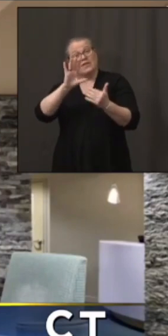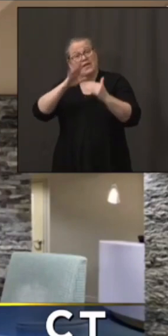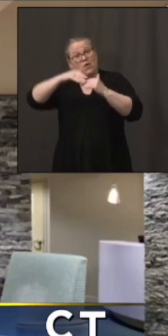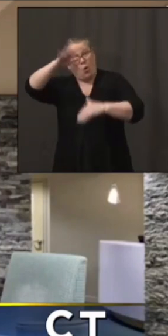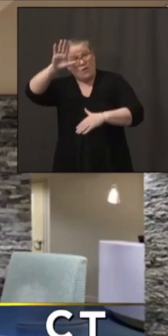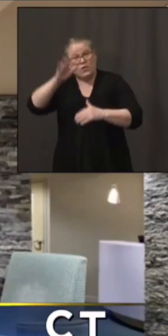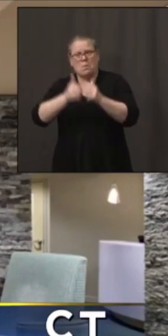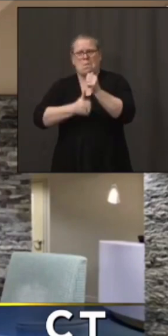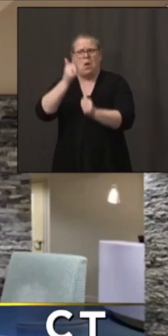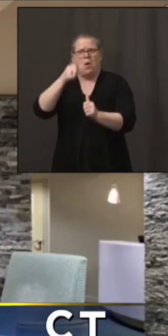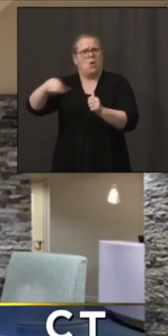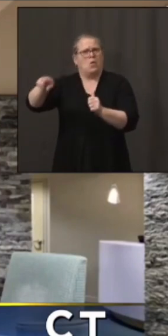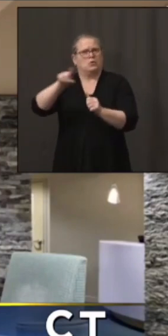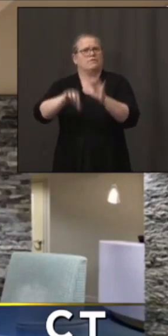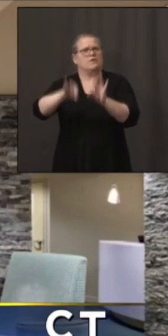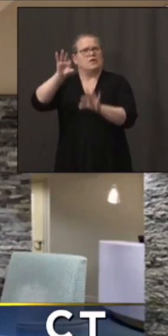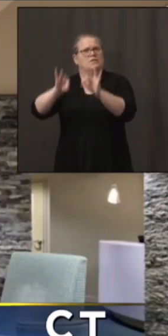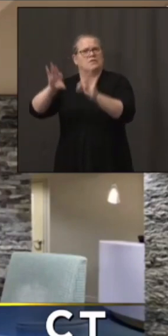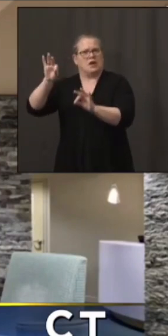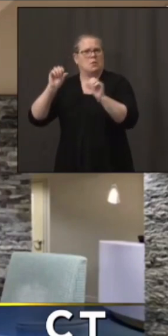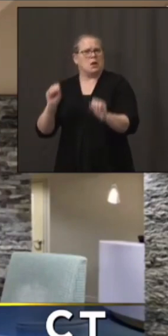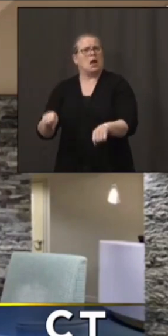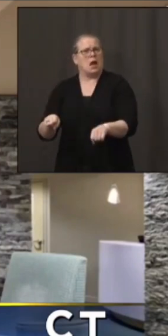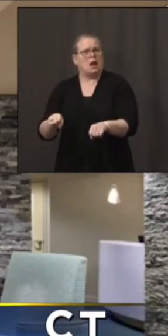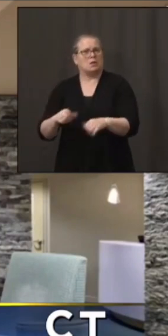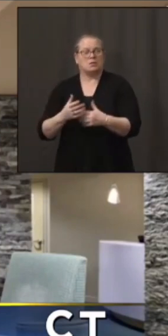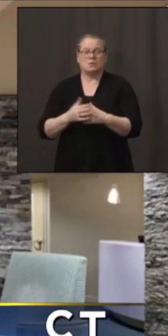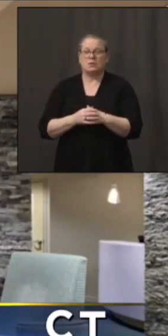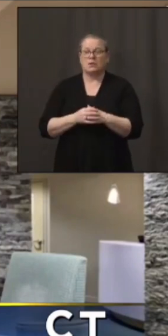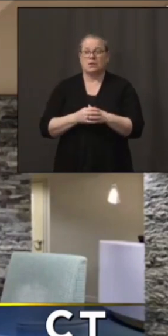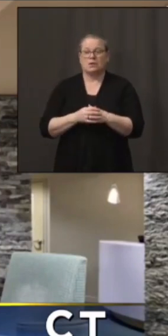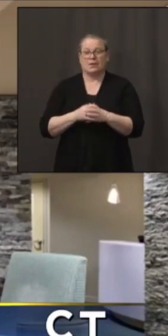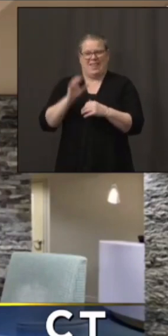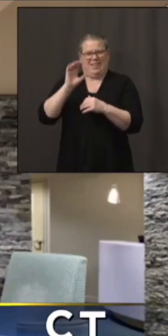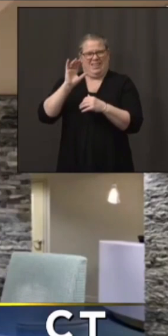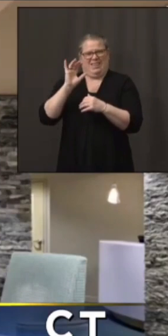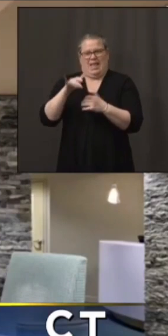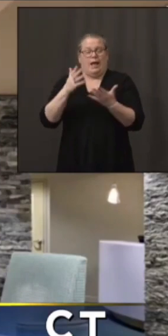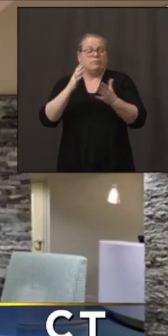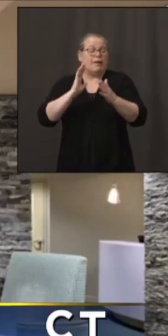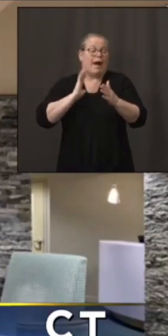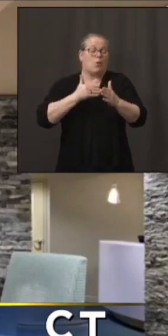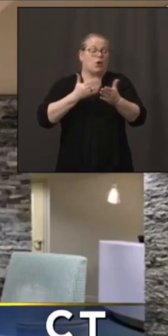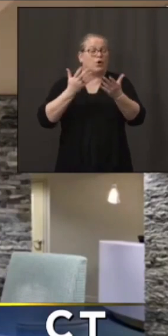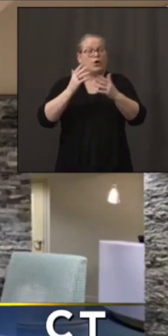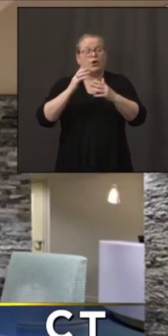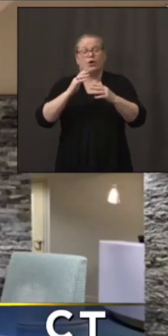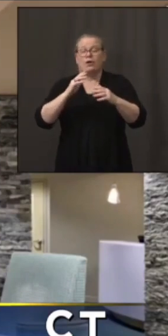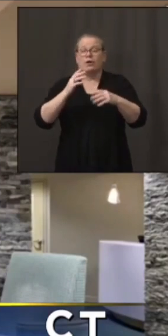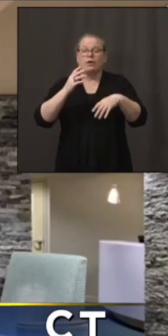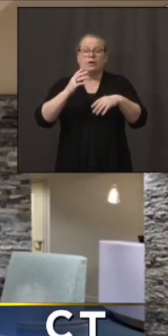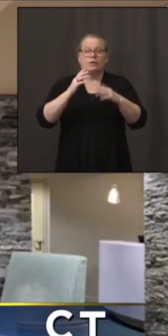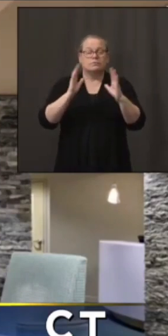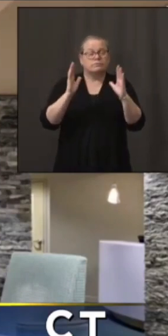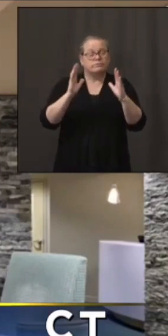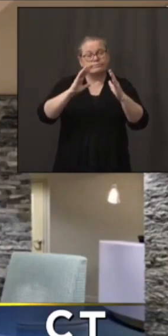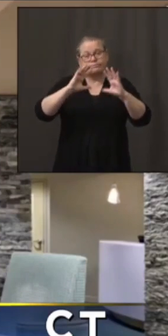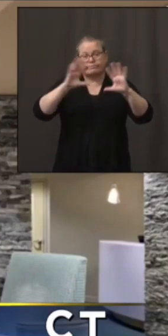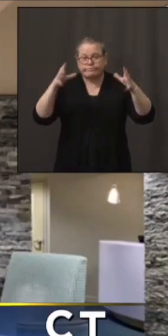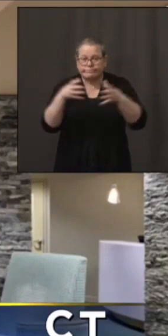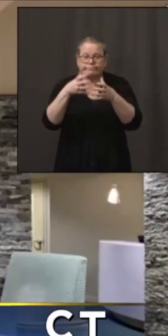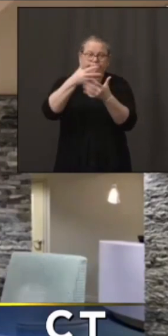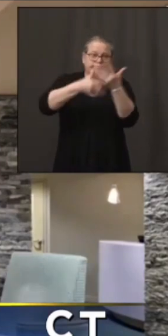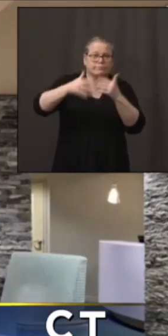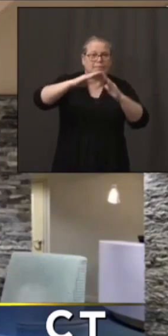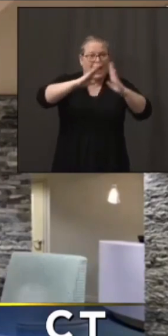alone, not without leveraging relationships through our anti-poverty agency, congregate housing, local clergy,